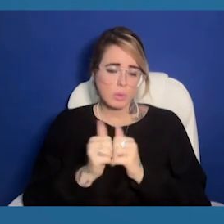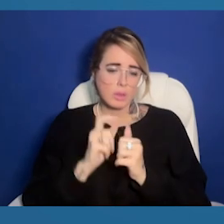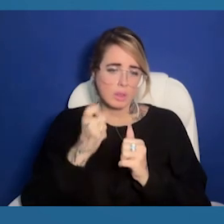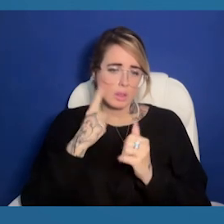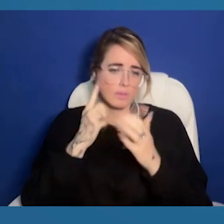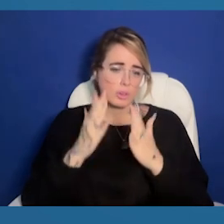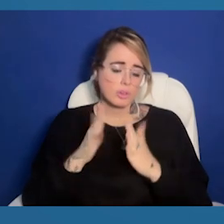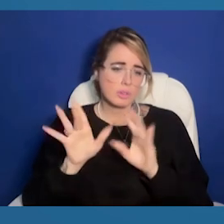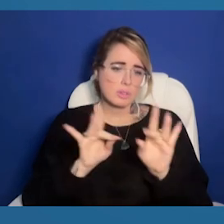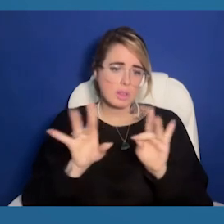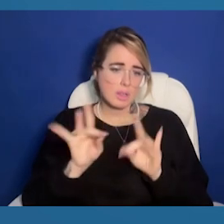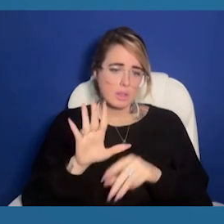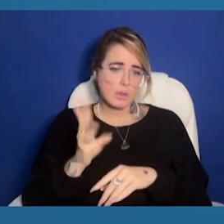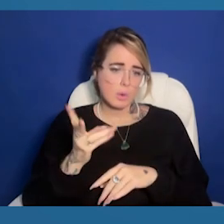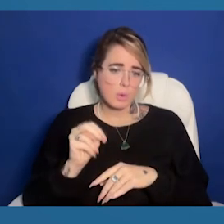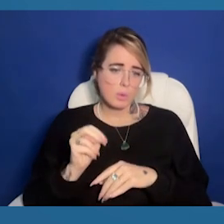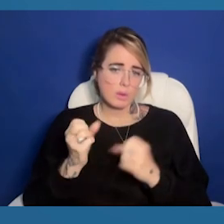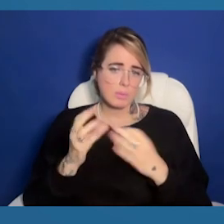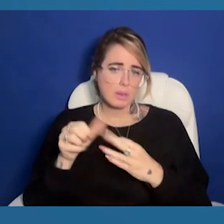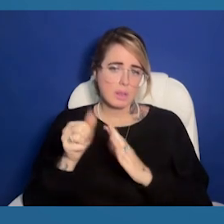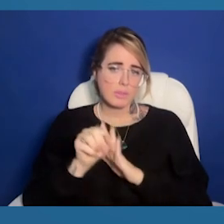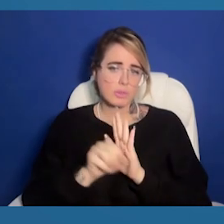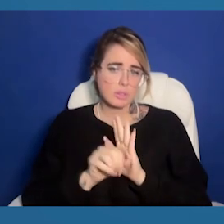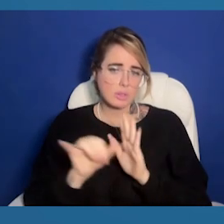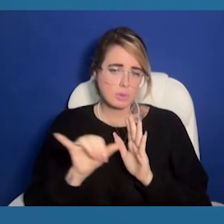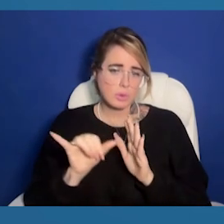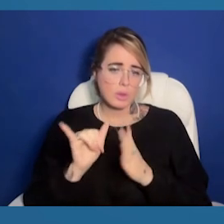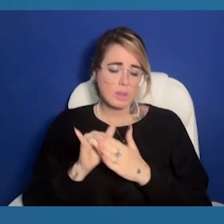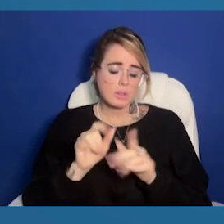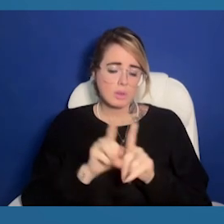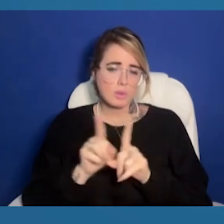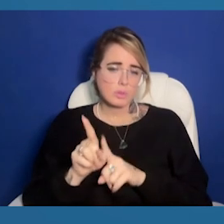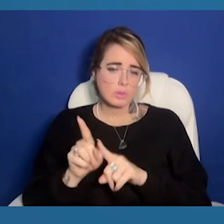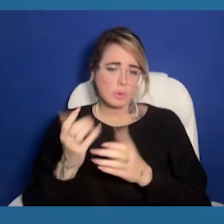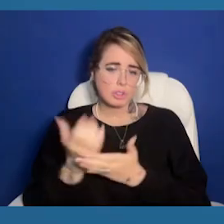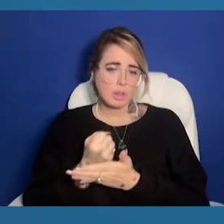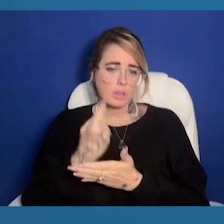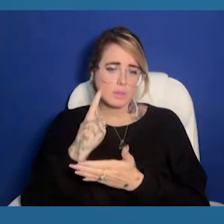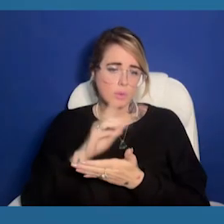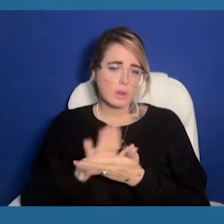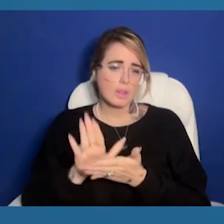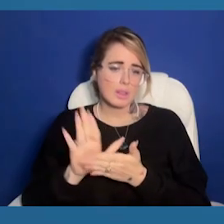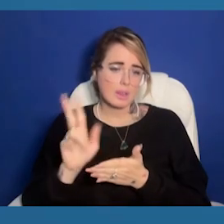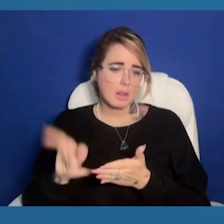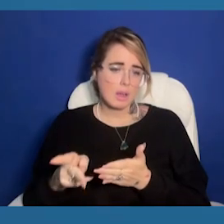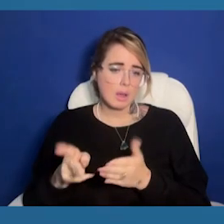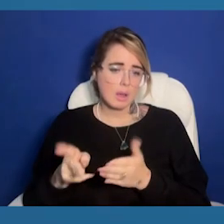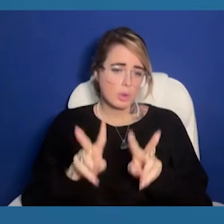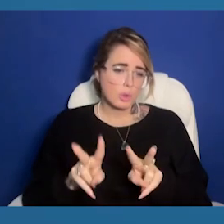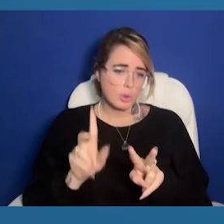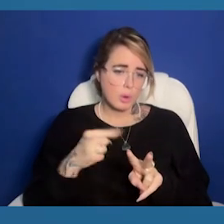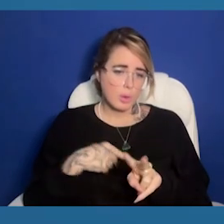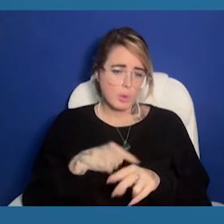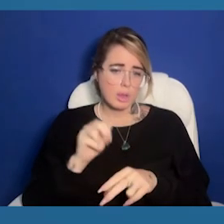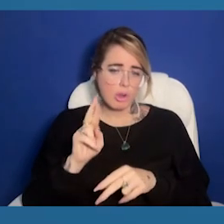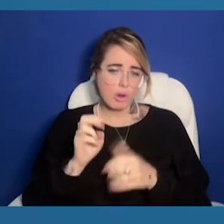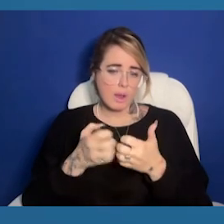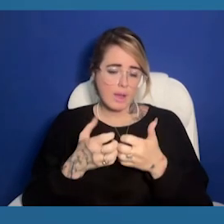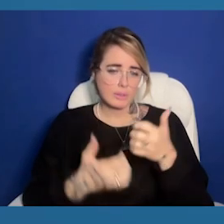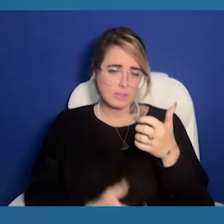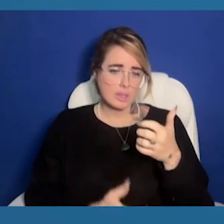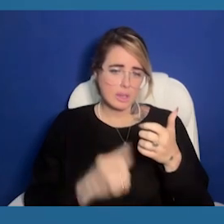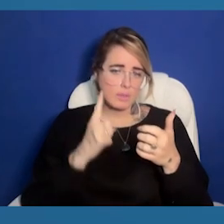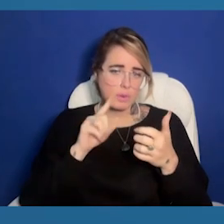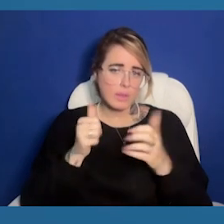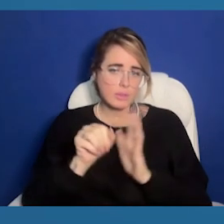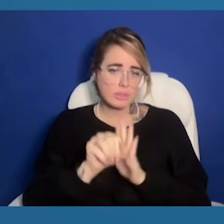select their own in many, many other states. So this is also a chance to do cleanup and kind of look at where we are out of sync with what other states do and make sure that